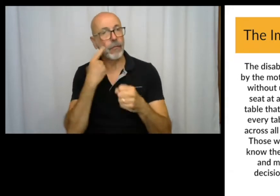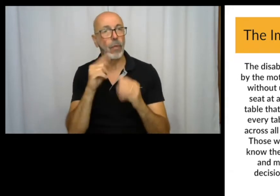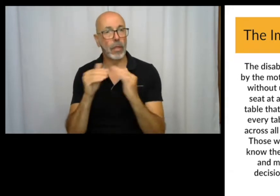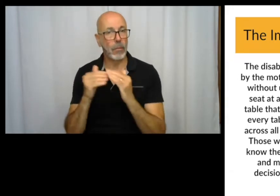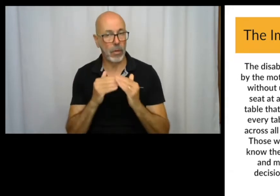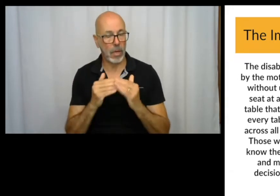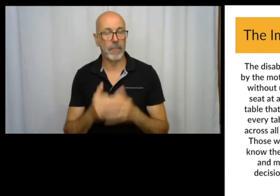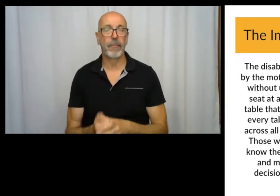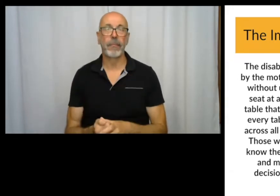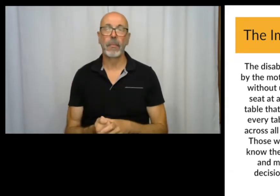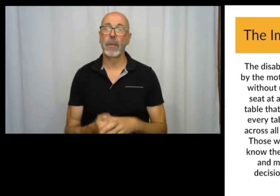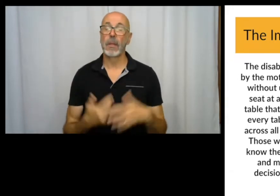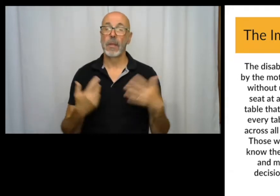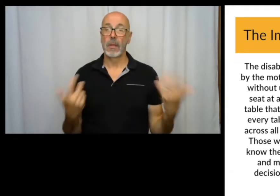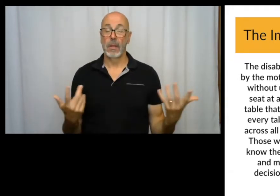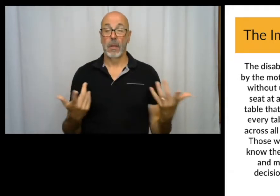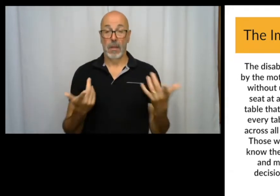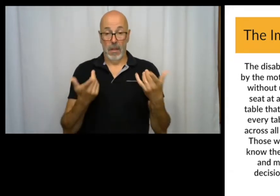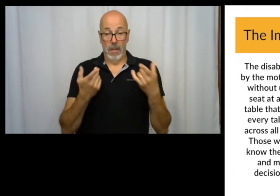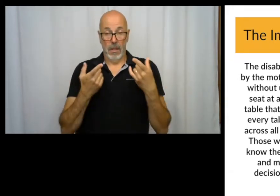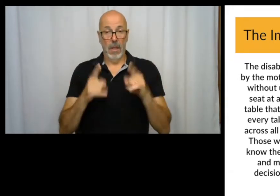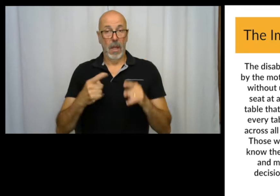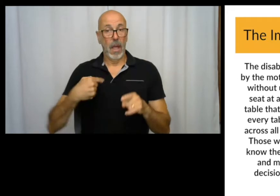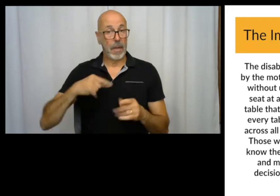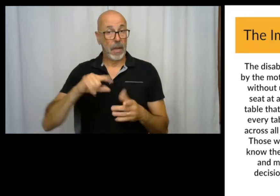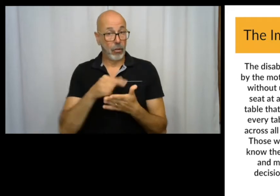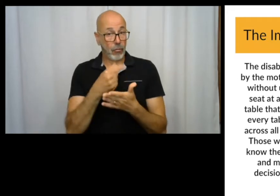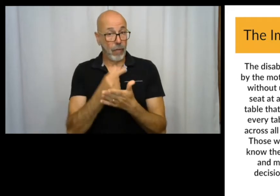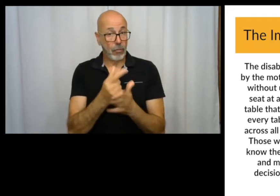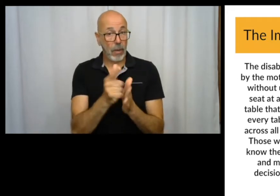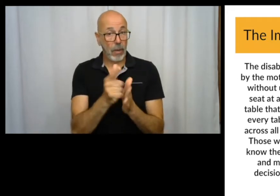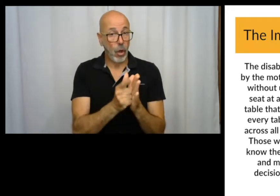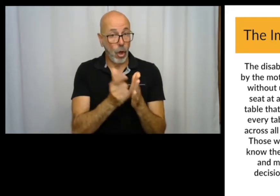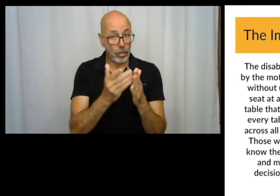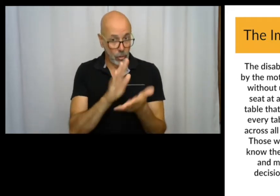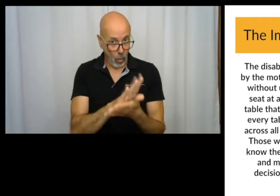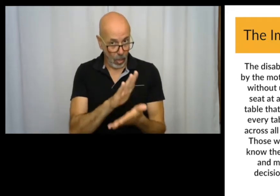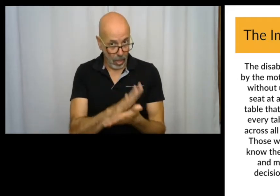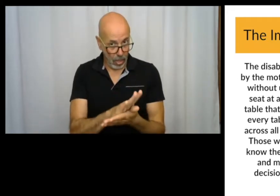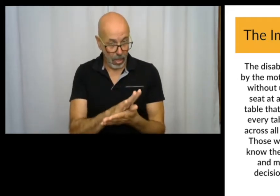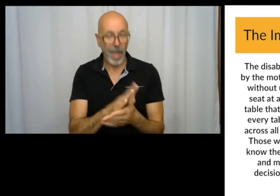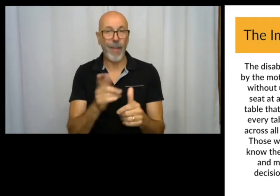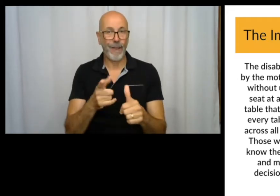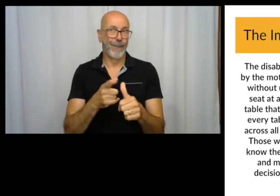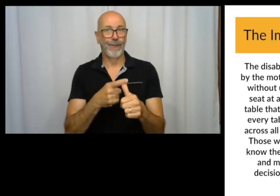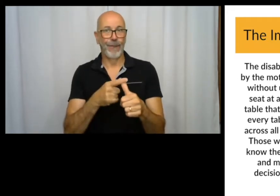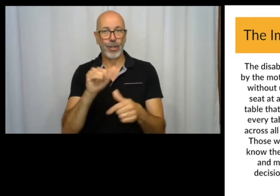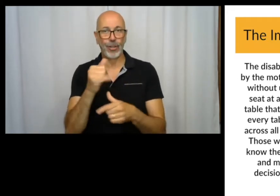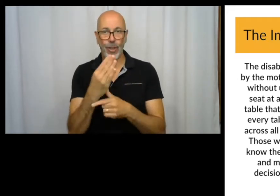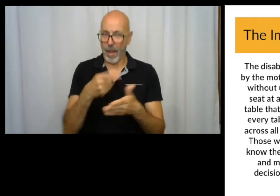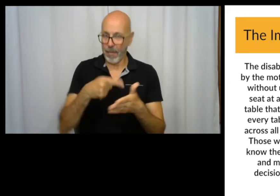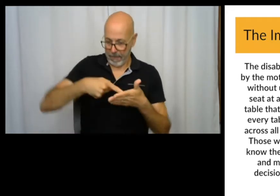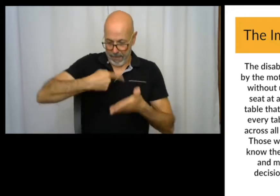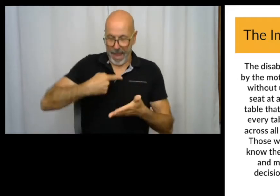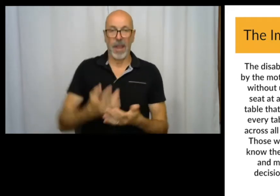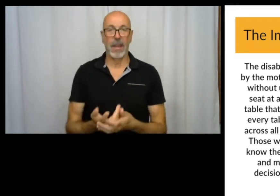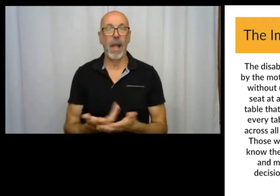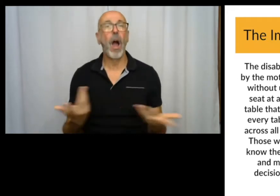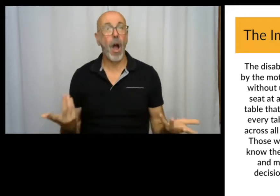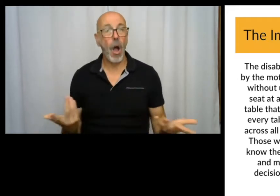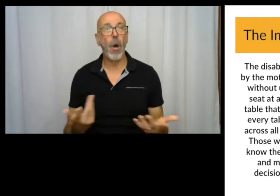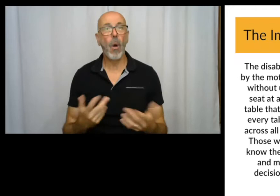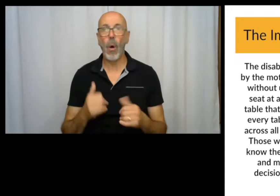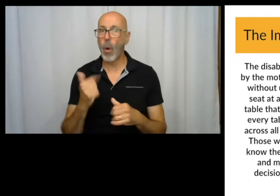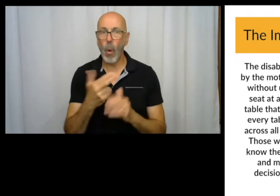I graduated from law school and got my first paying job, I basically hit all